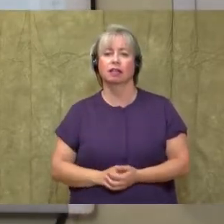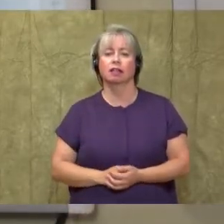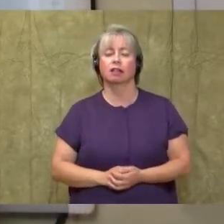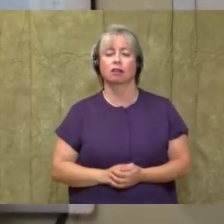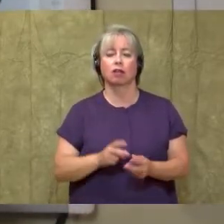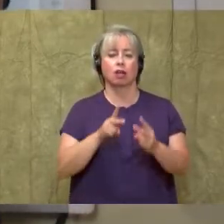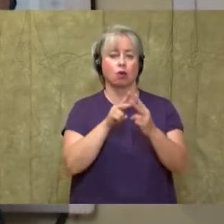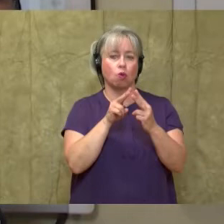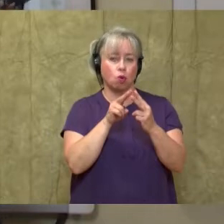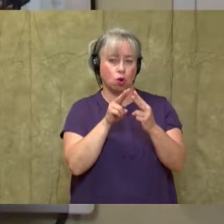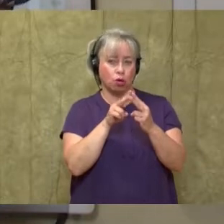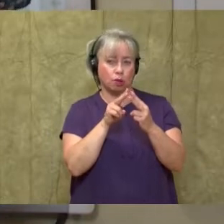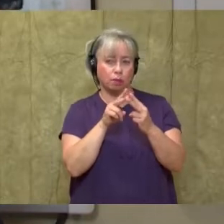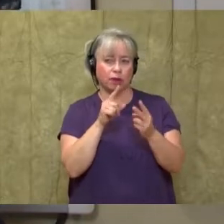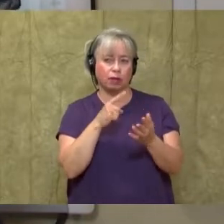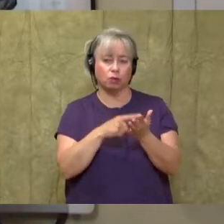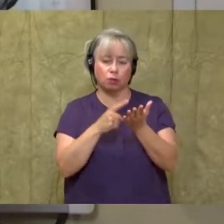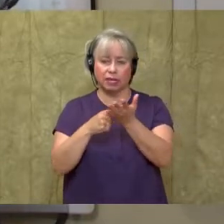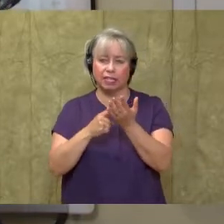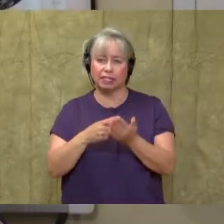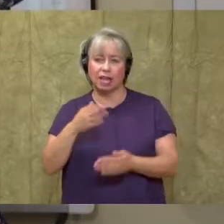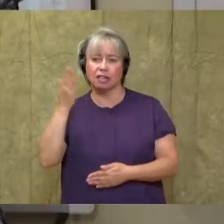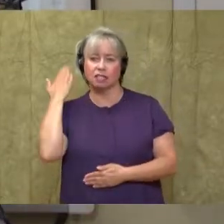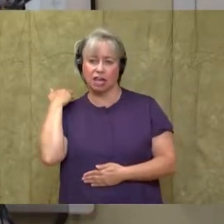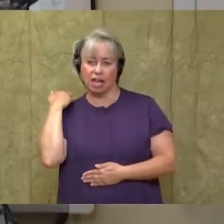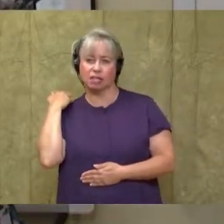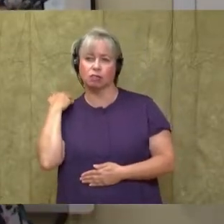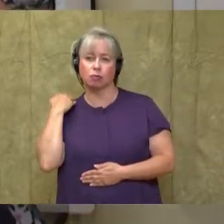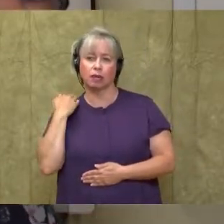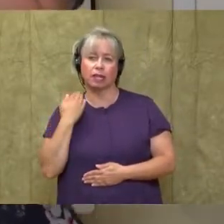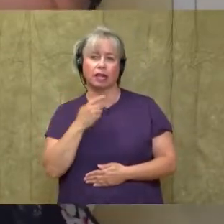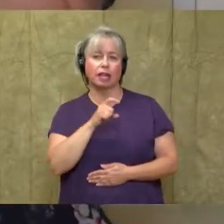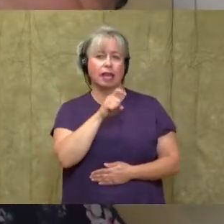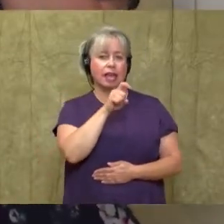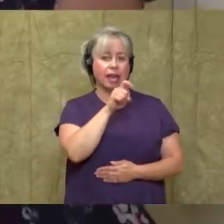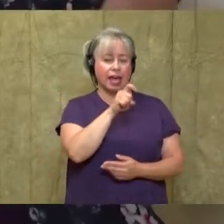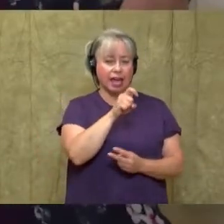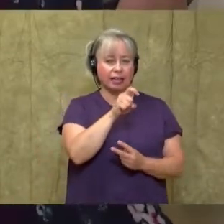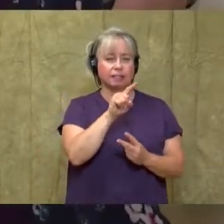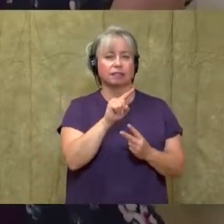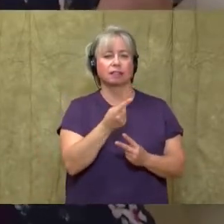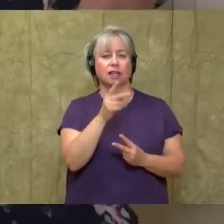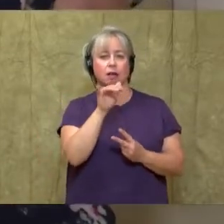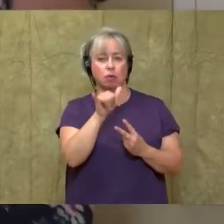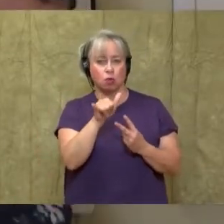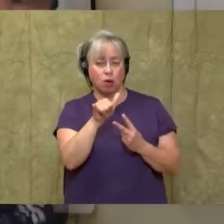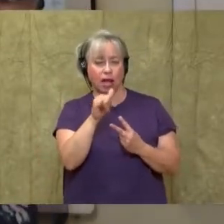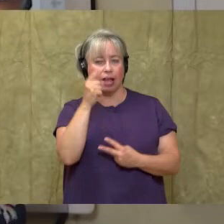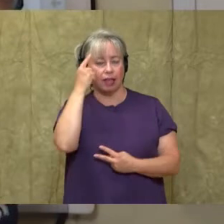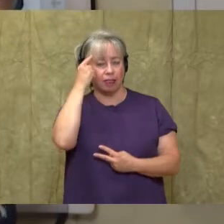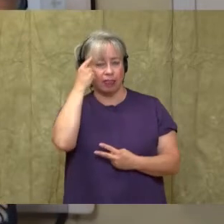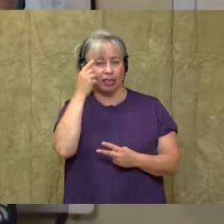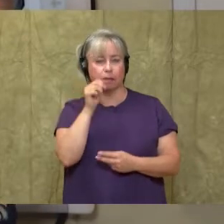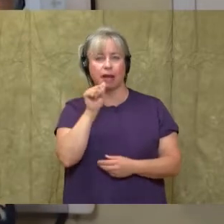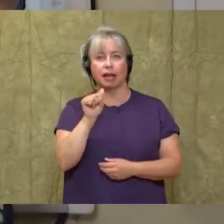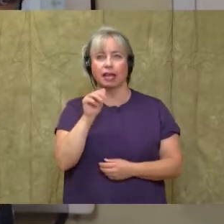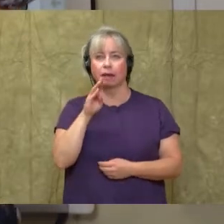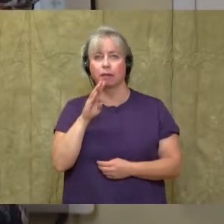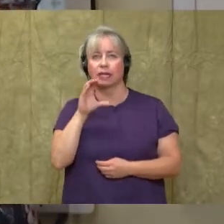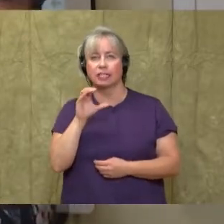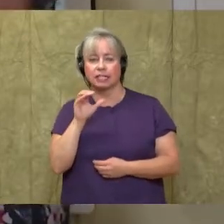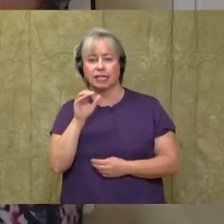ordered pairs, we talked about this last week, ordered pairs are listed X and then Y. You could think about the alphabet. X comes before